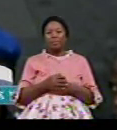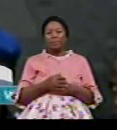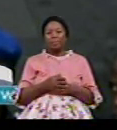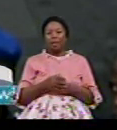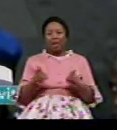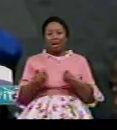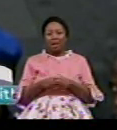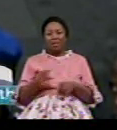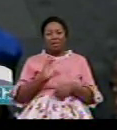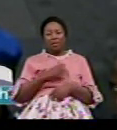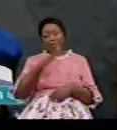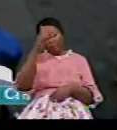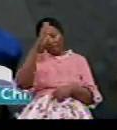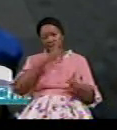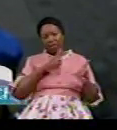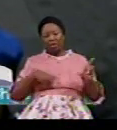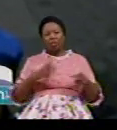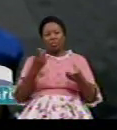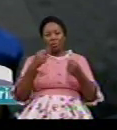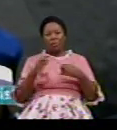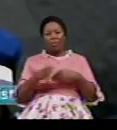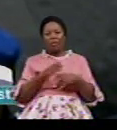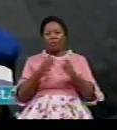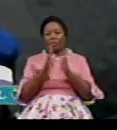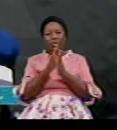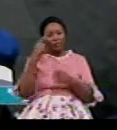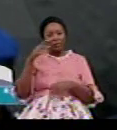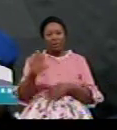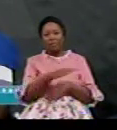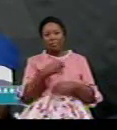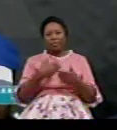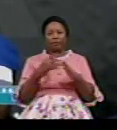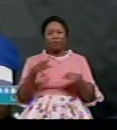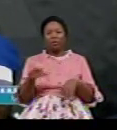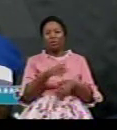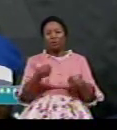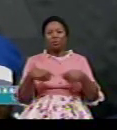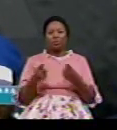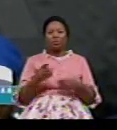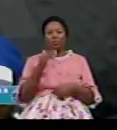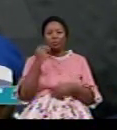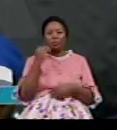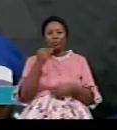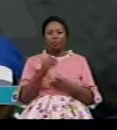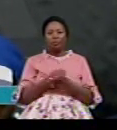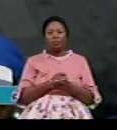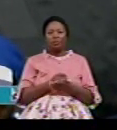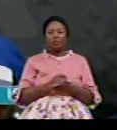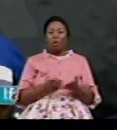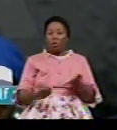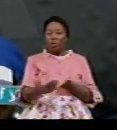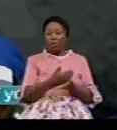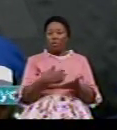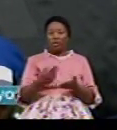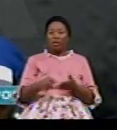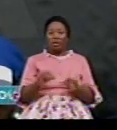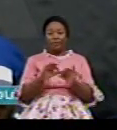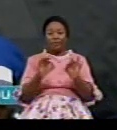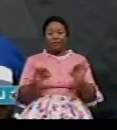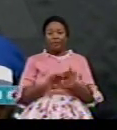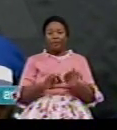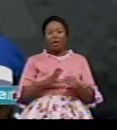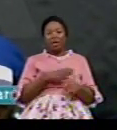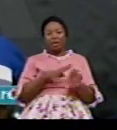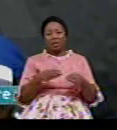you where you have the problem and lay your hand upon that place you have the